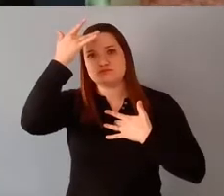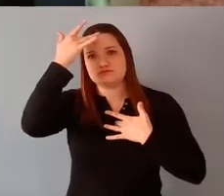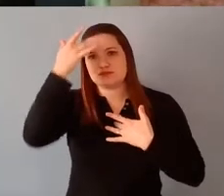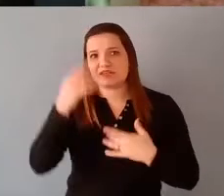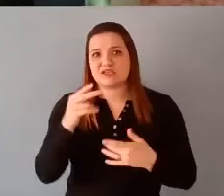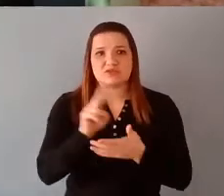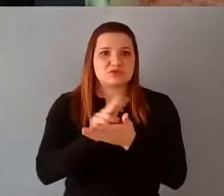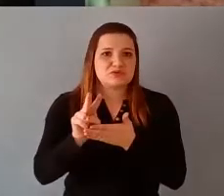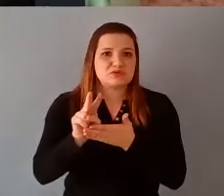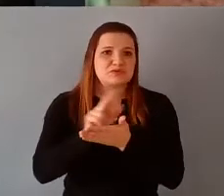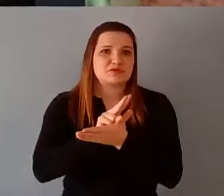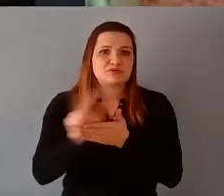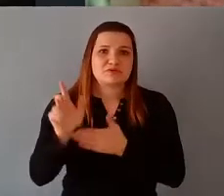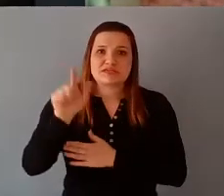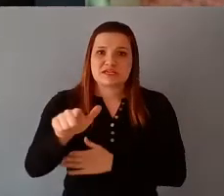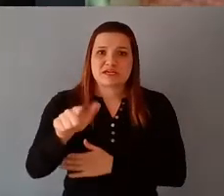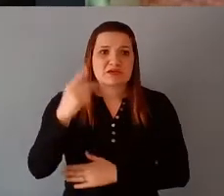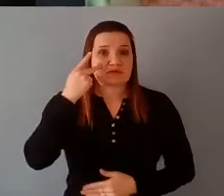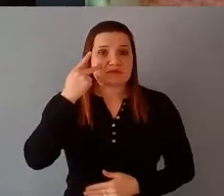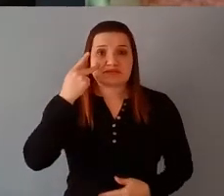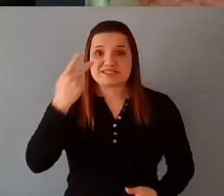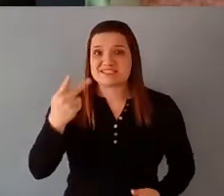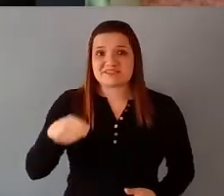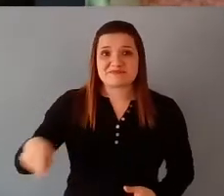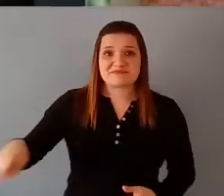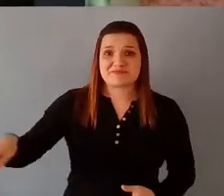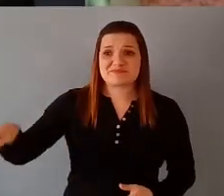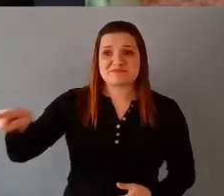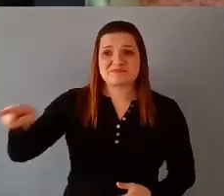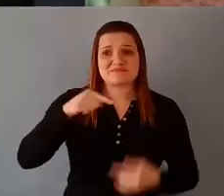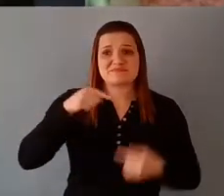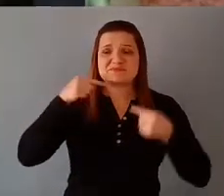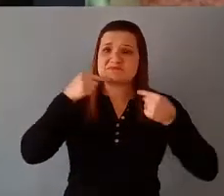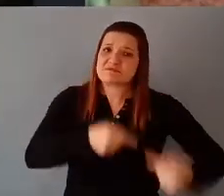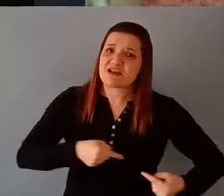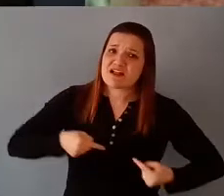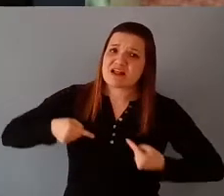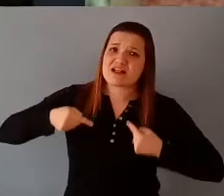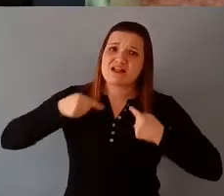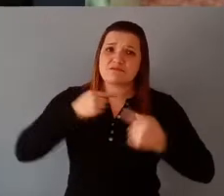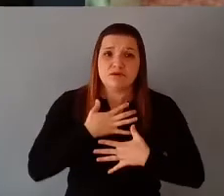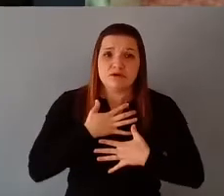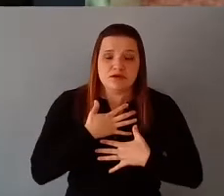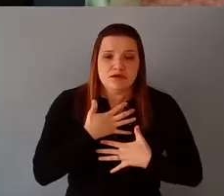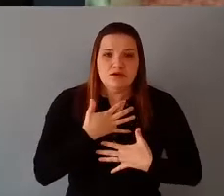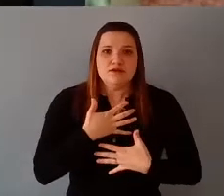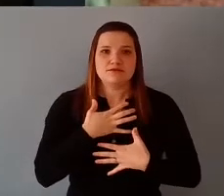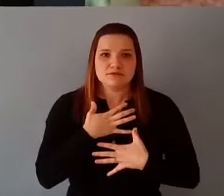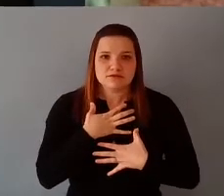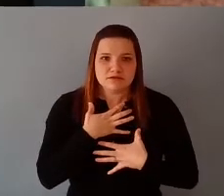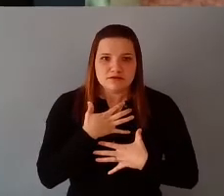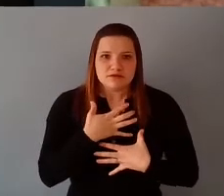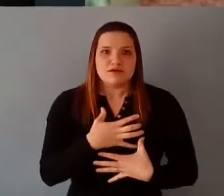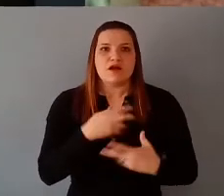we see those that are really having great difficulty breathing. That generally is what brings them to the hospital, as they simply can't